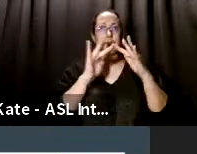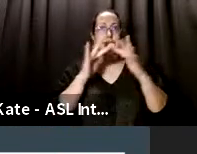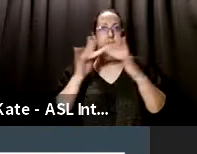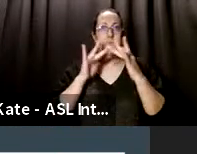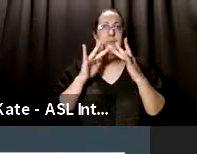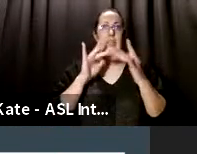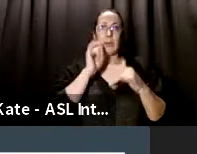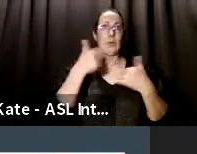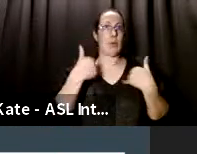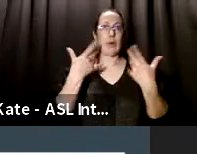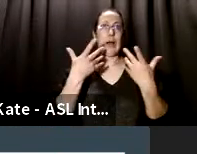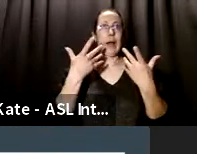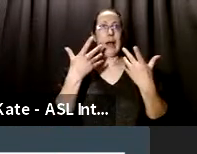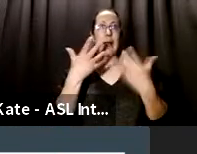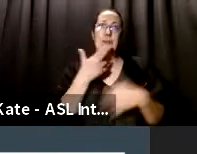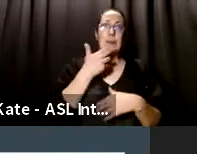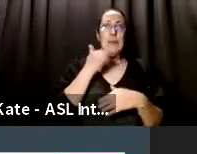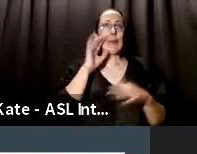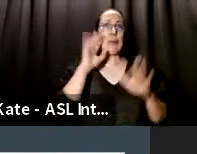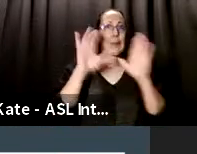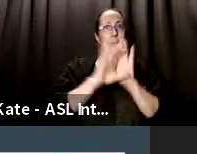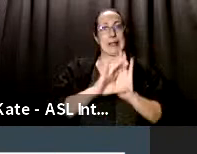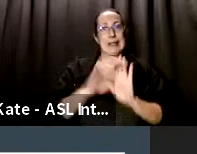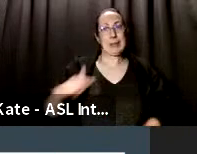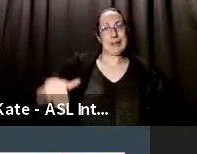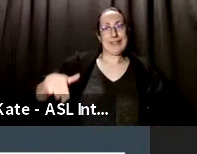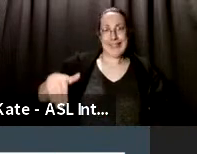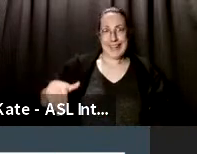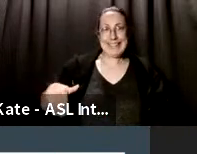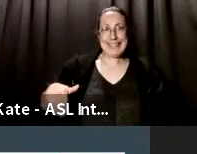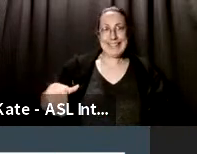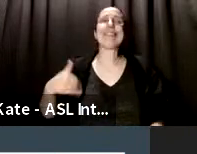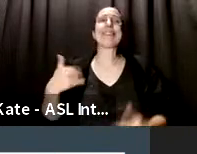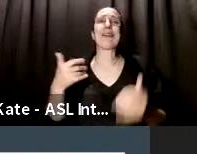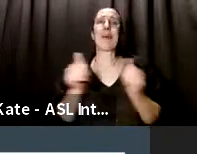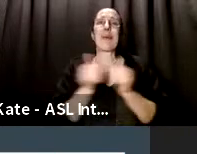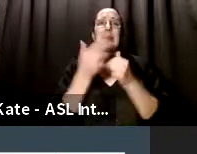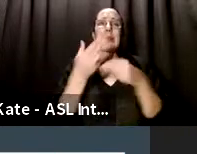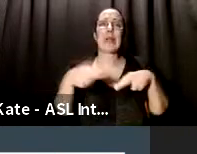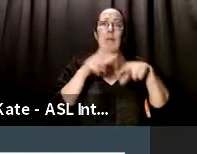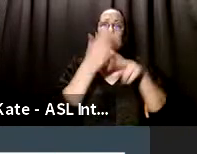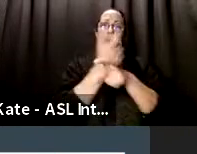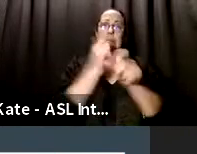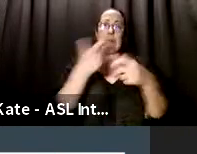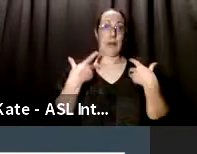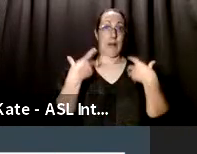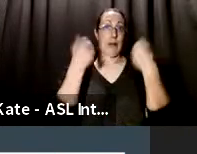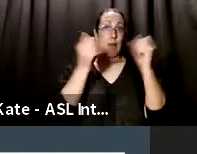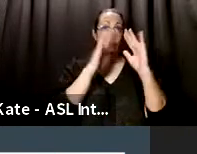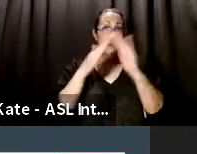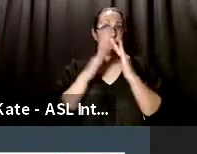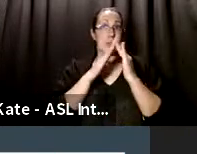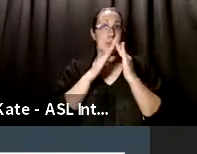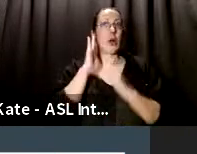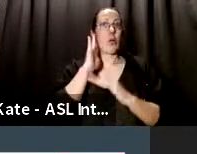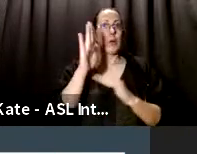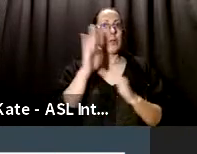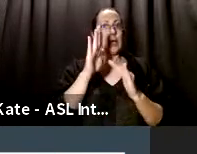I'm hoping with the increased safety and health of our city, we'll be in person